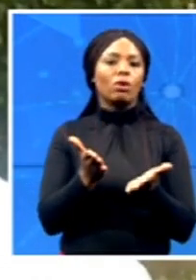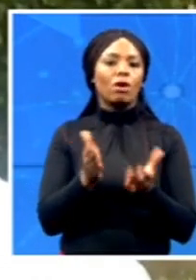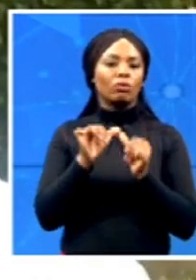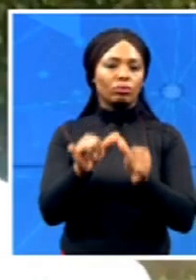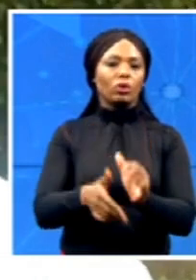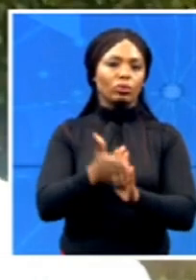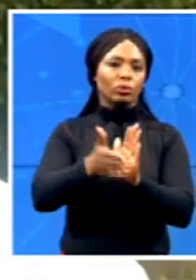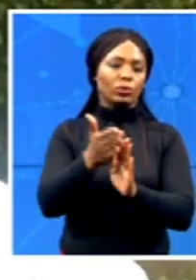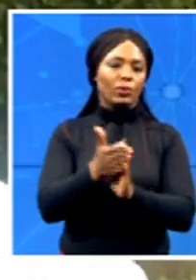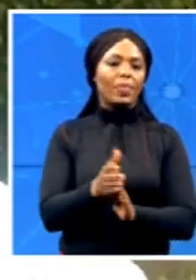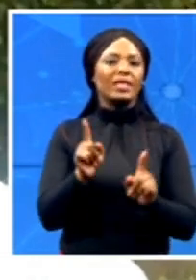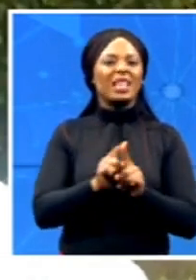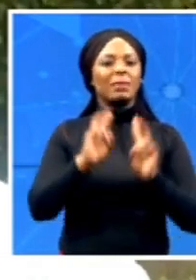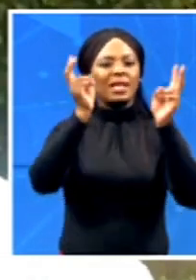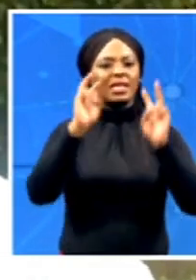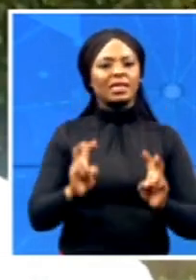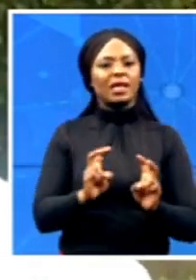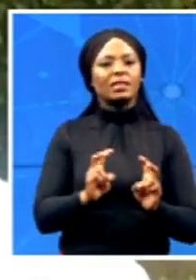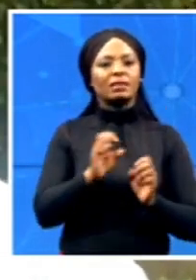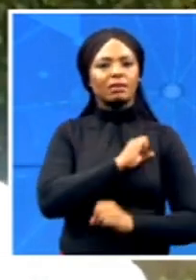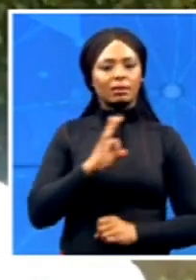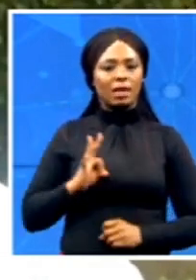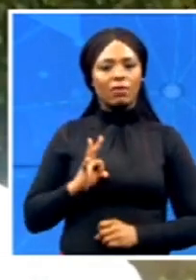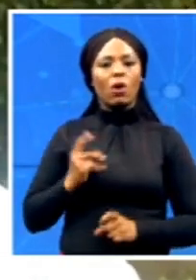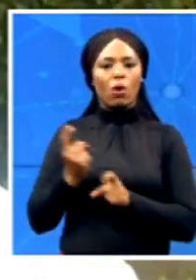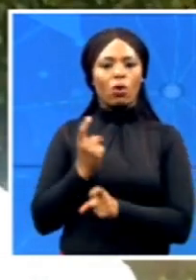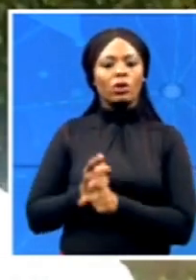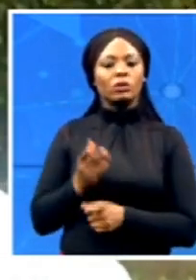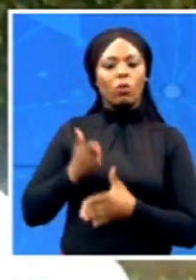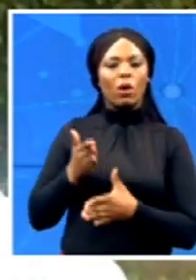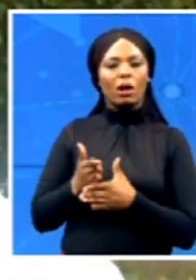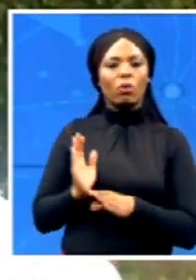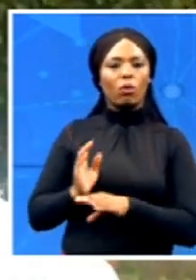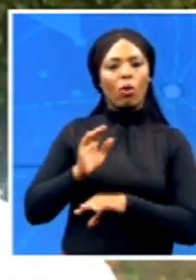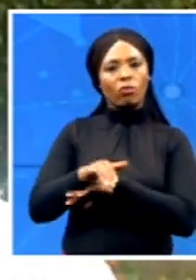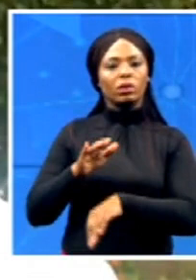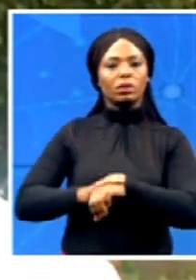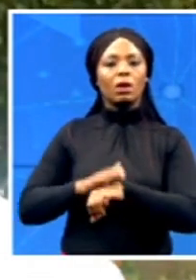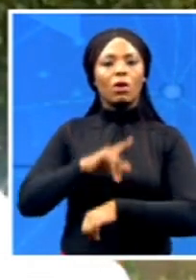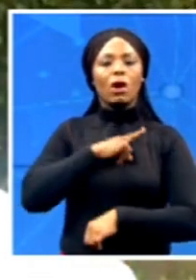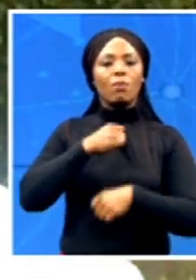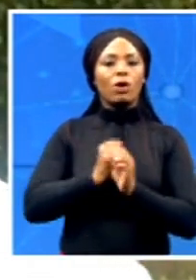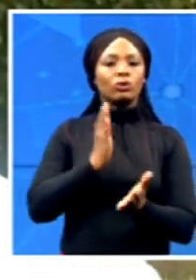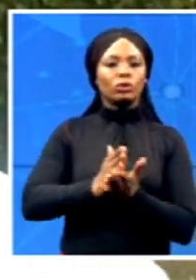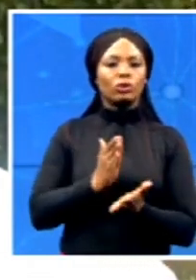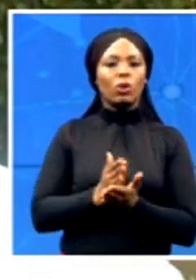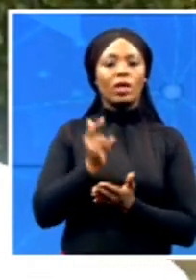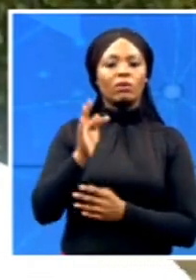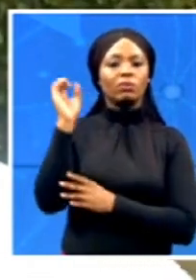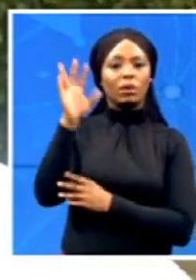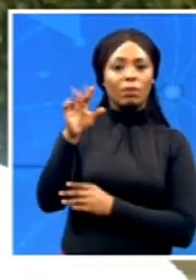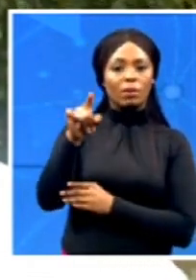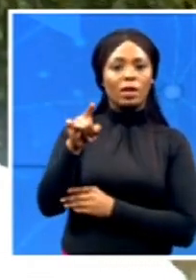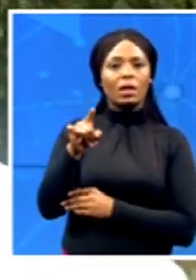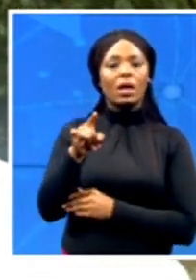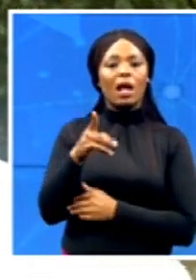on standby to ensure that those traffic lights are fixed without any delays. And then